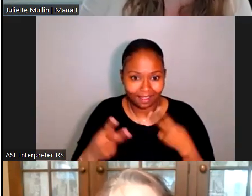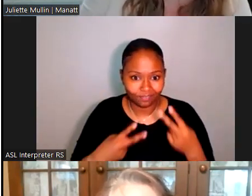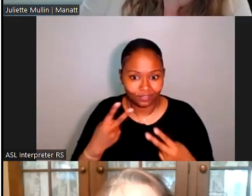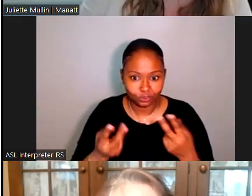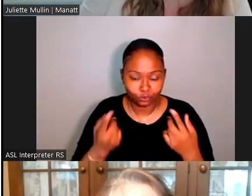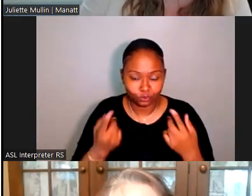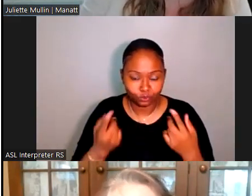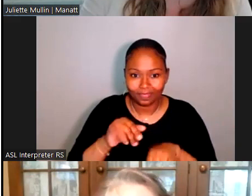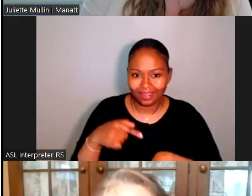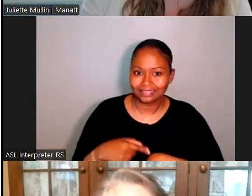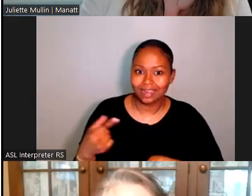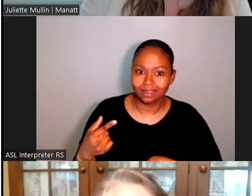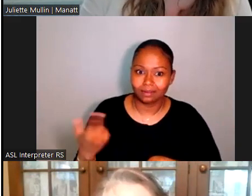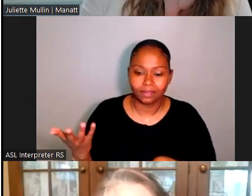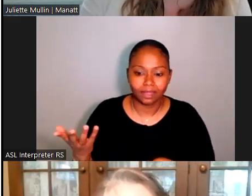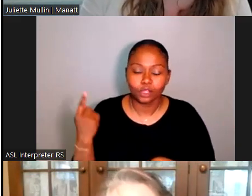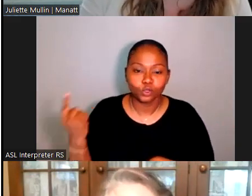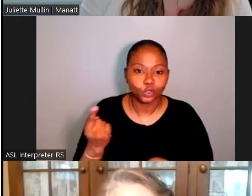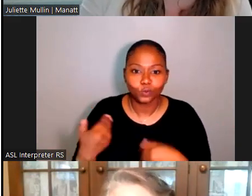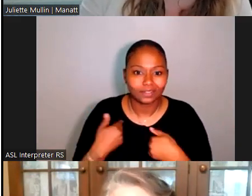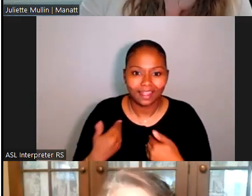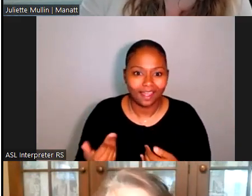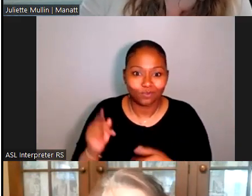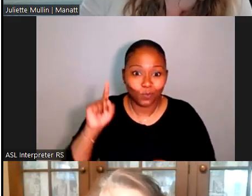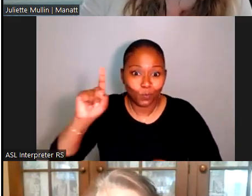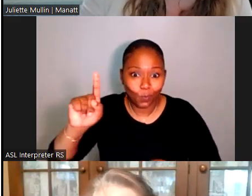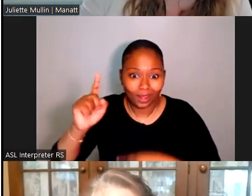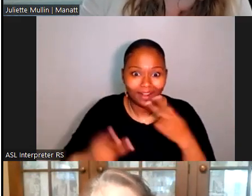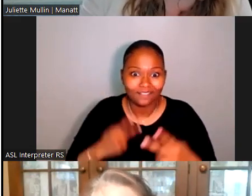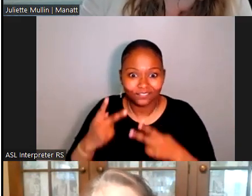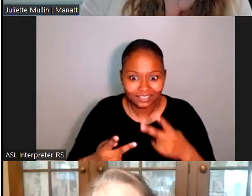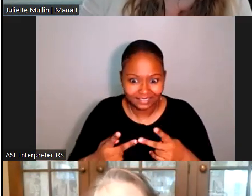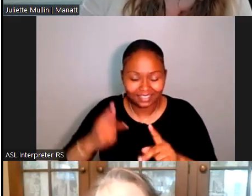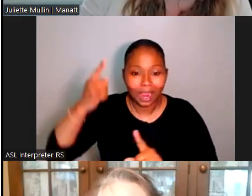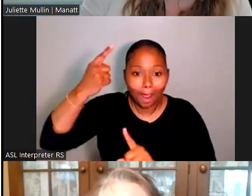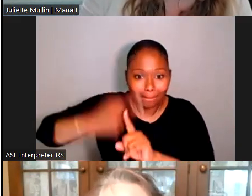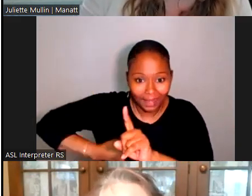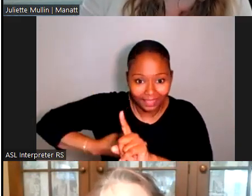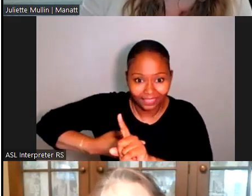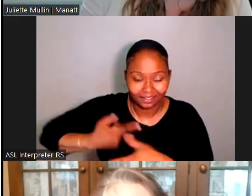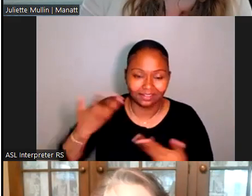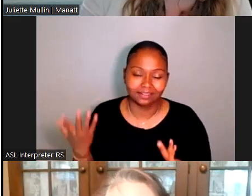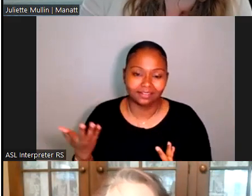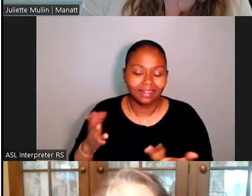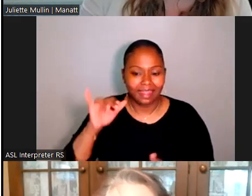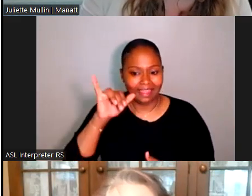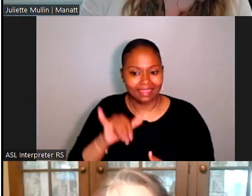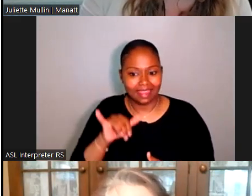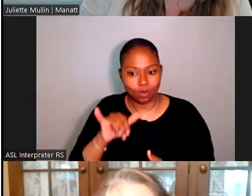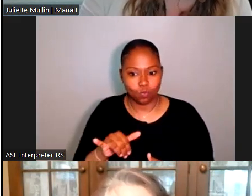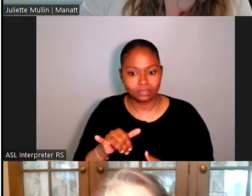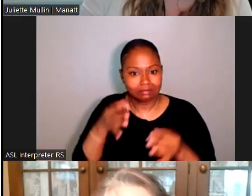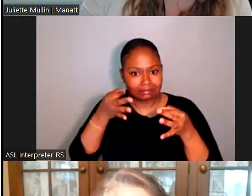time. And you could only have 1 visit per month. And that was subject to the availability